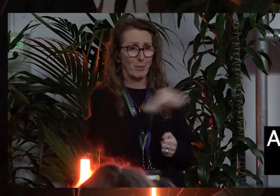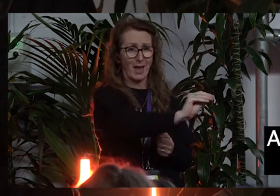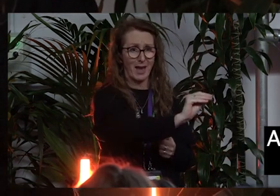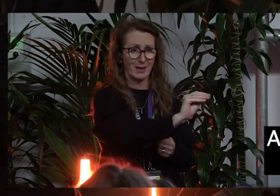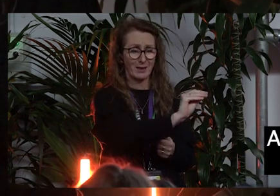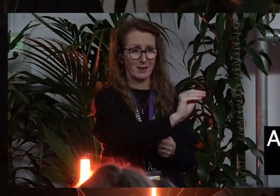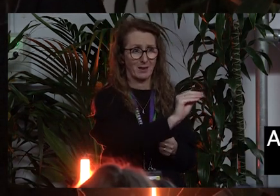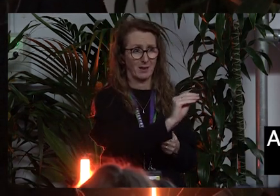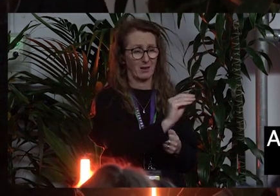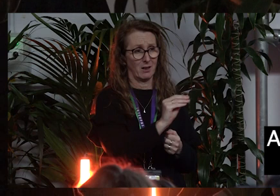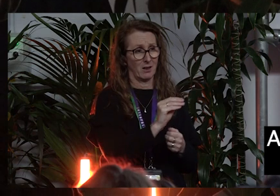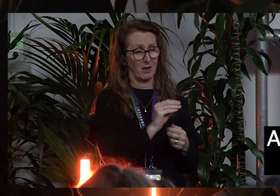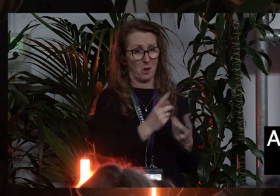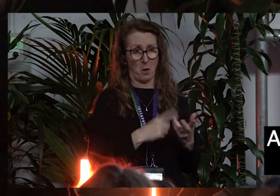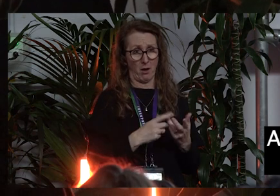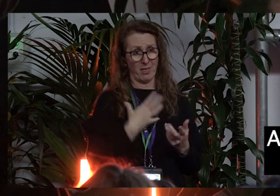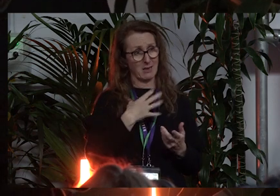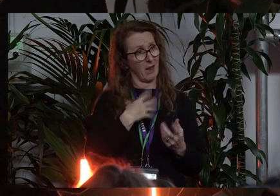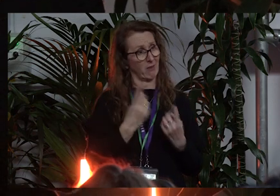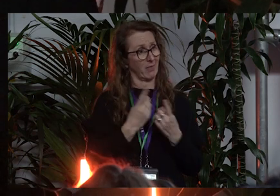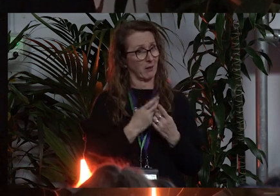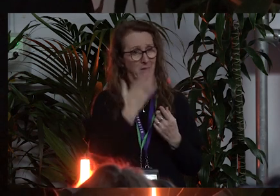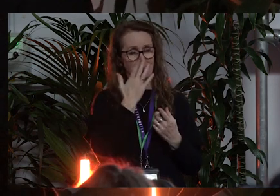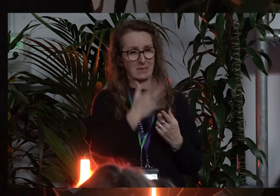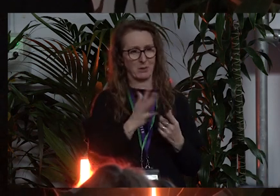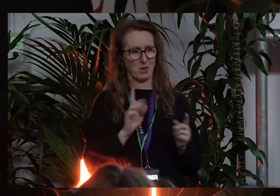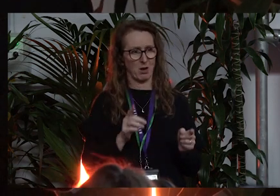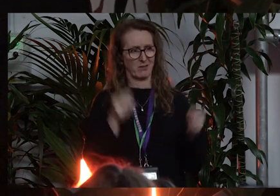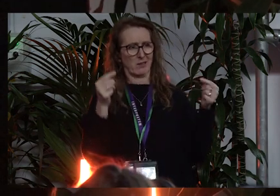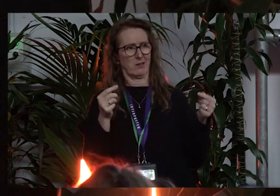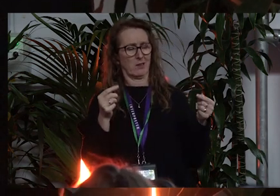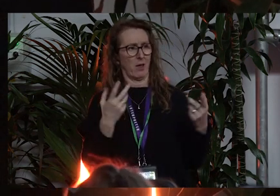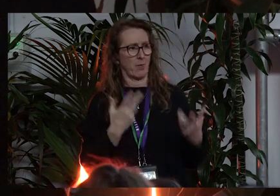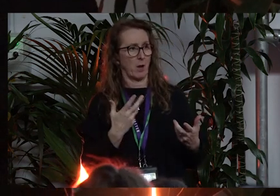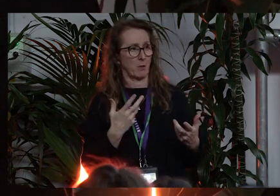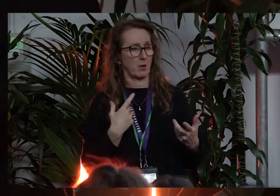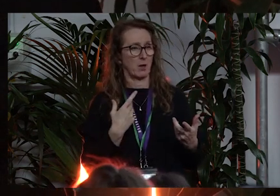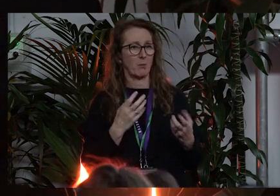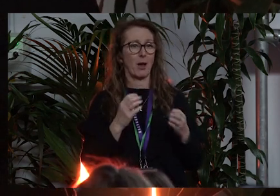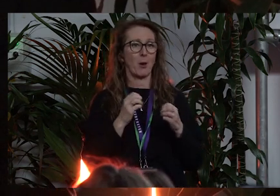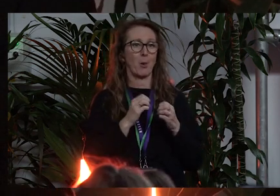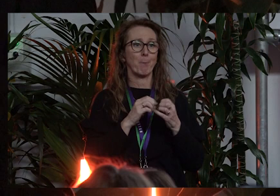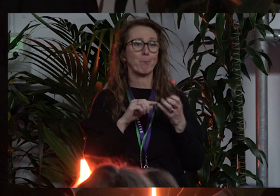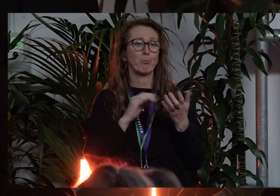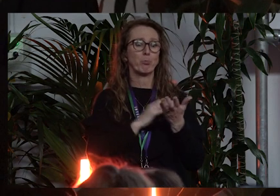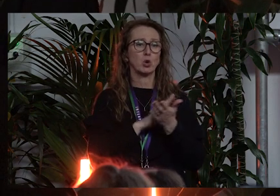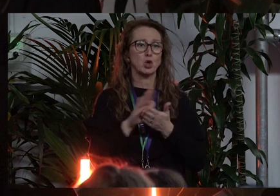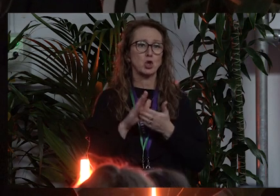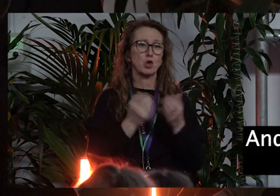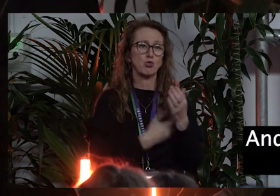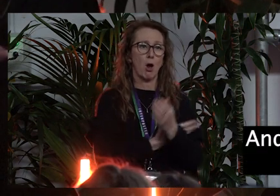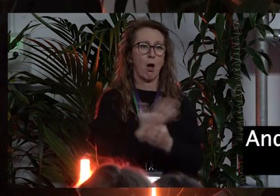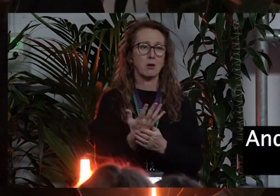example that's in kind of conflict at the moment is about bush grass in